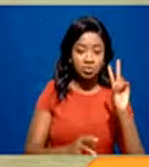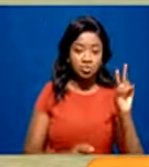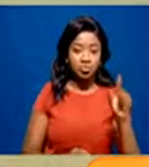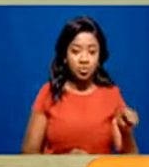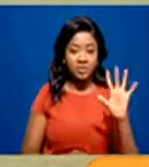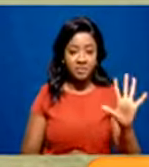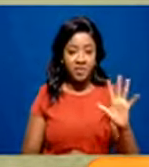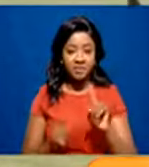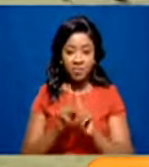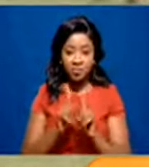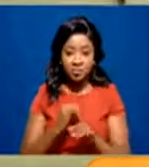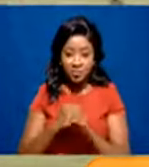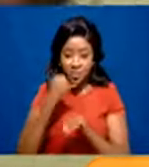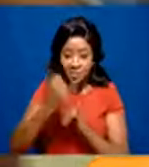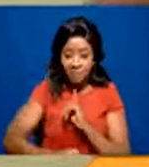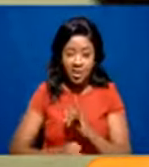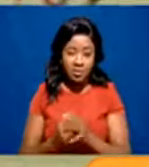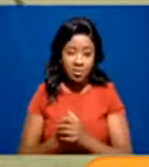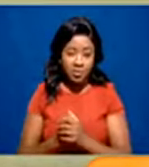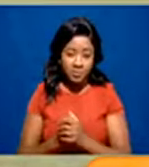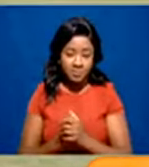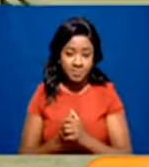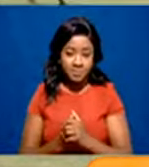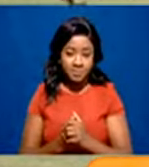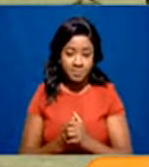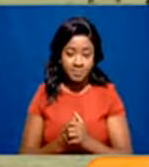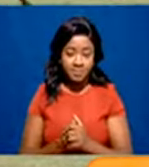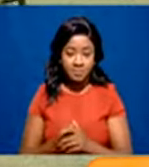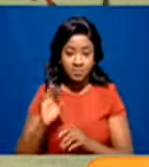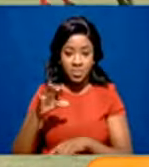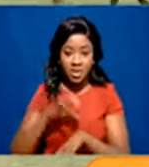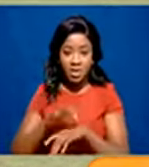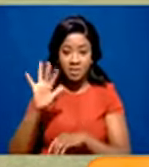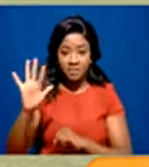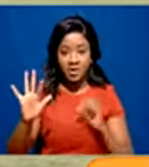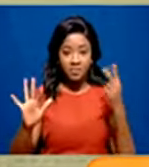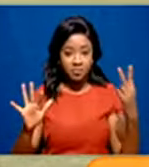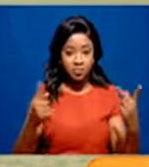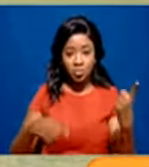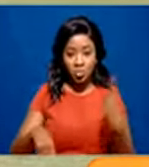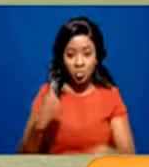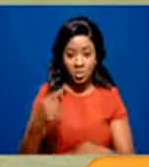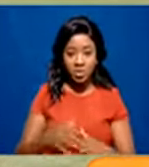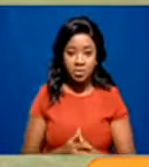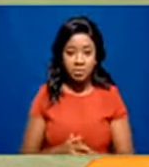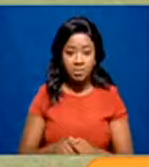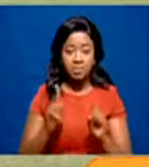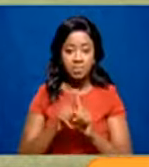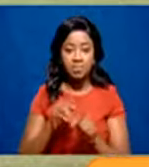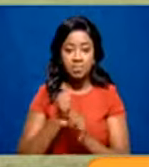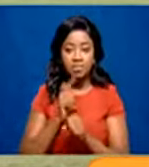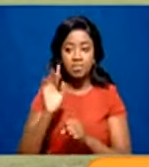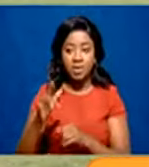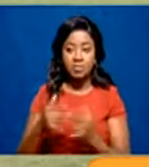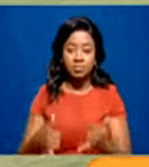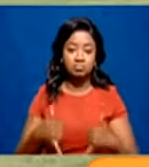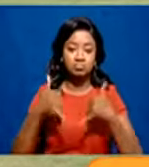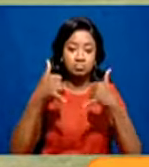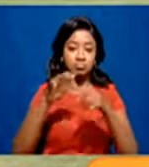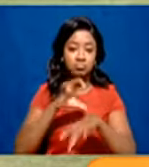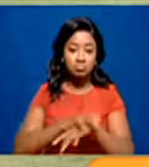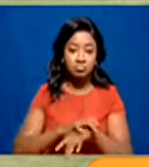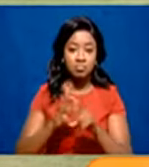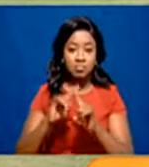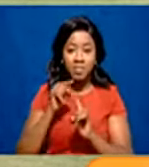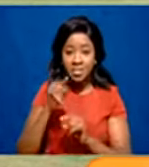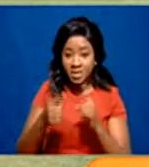the subsidiary final, Capital FM galloped to a 5-2 win over SGA to lift the Diani Reef Cup. Now, the